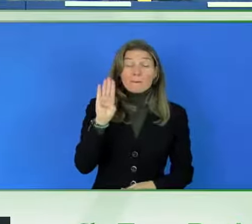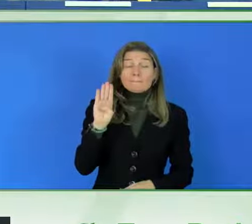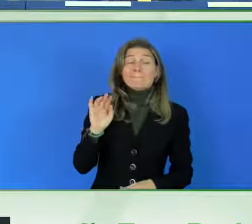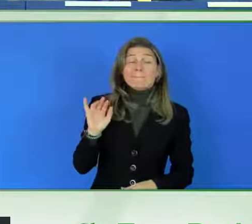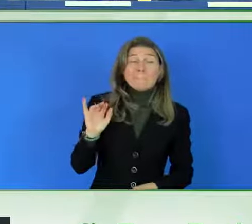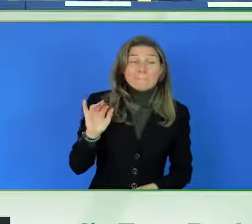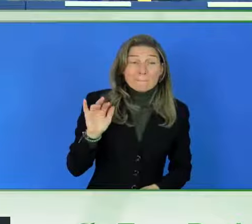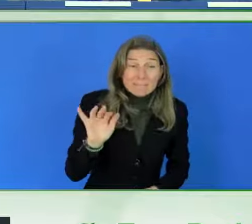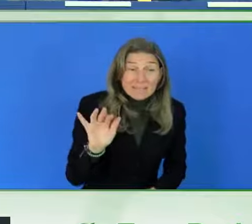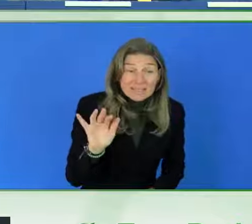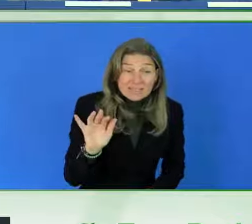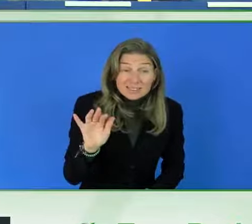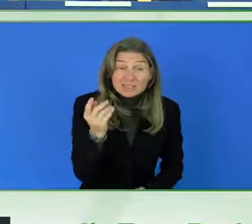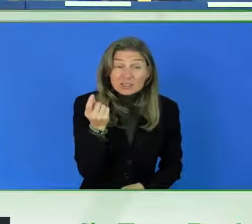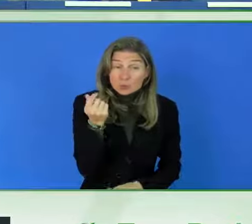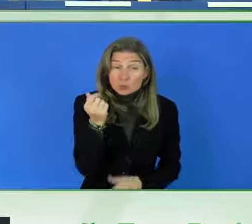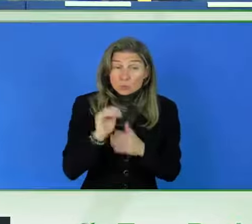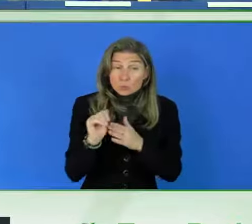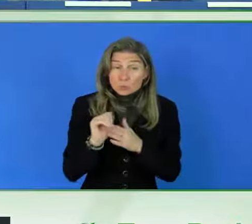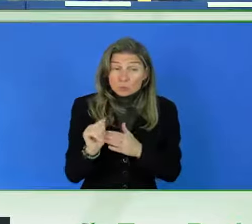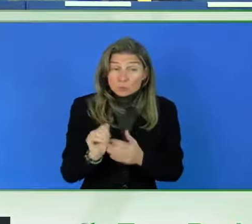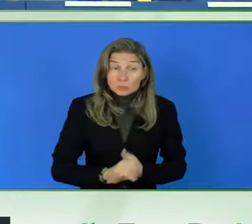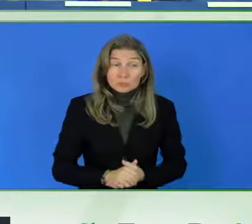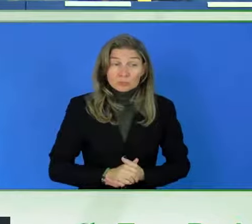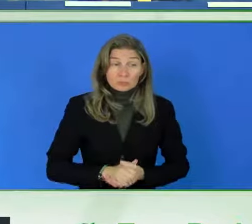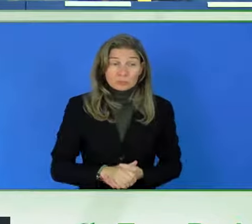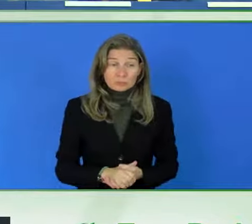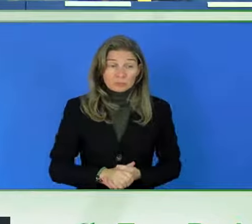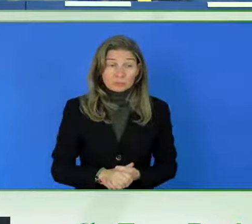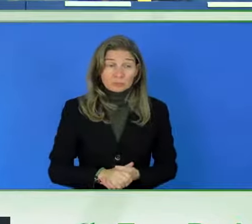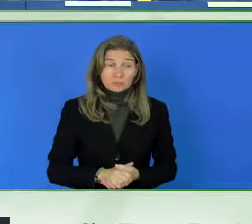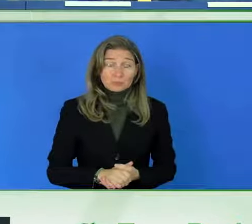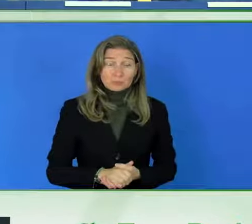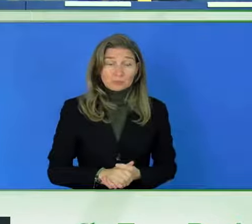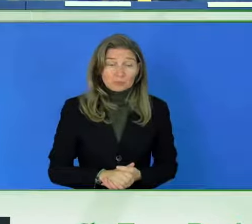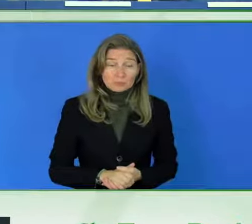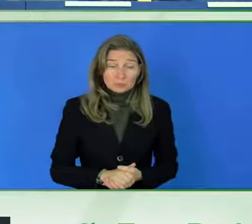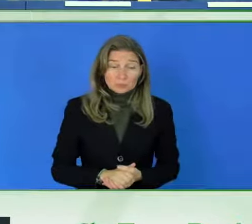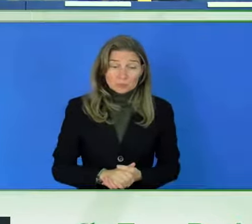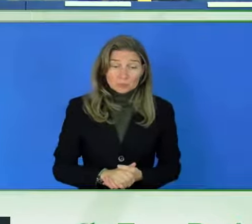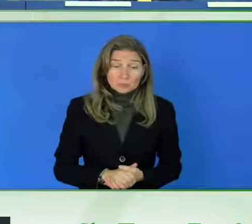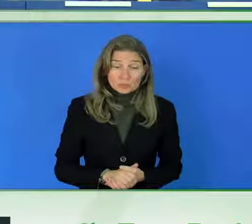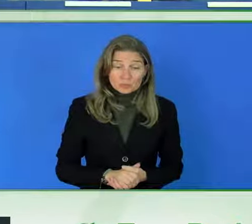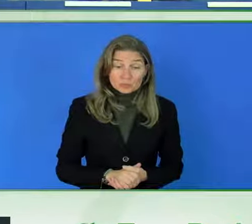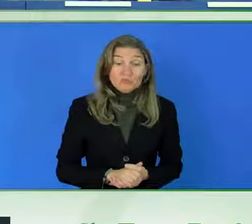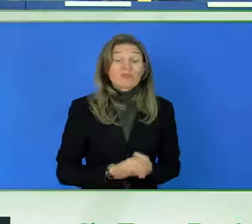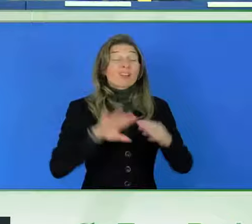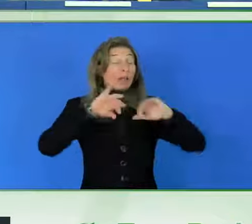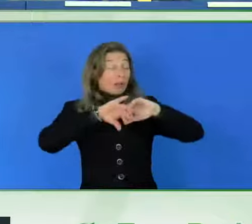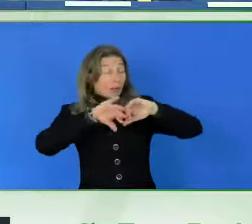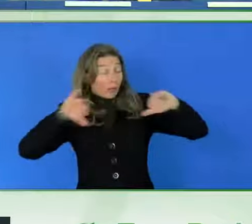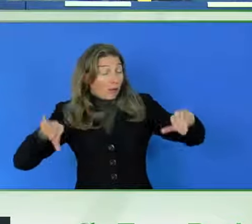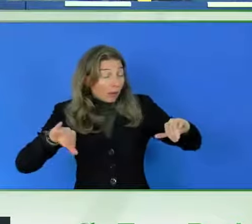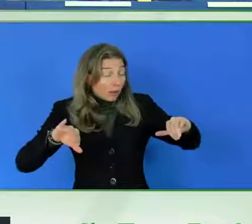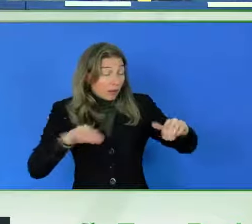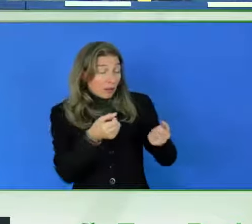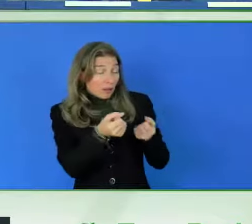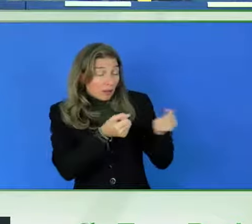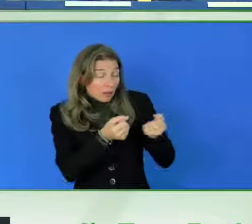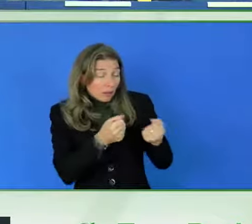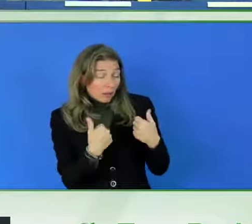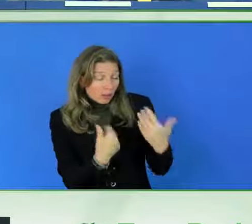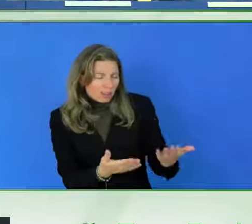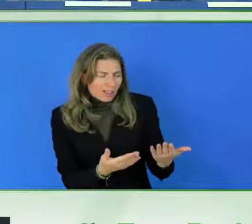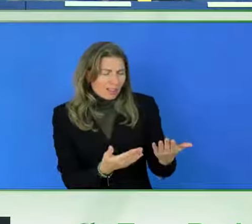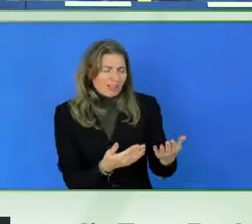Nowadays, adapted transport services are limited and expensive, and they are unsustainable due